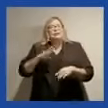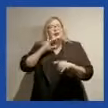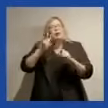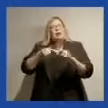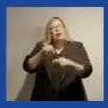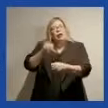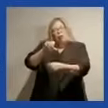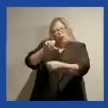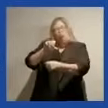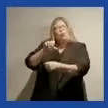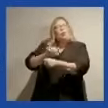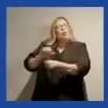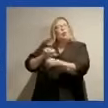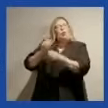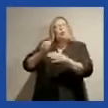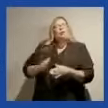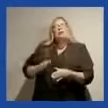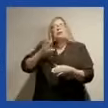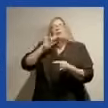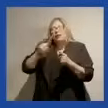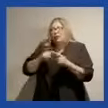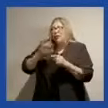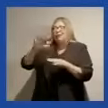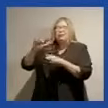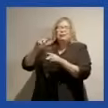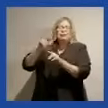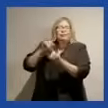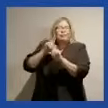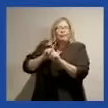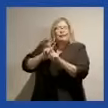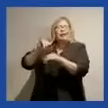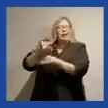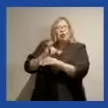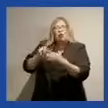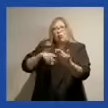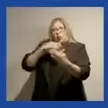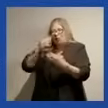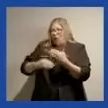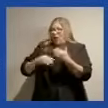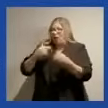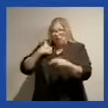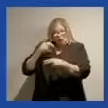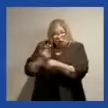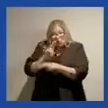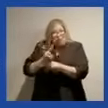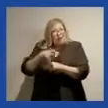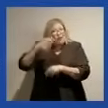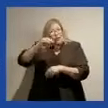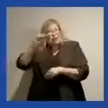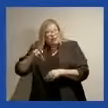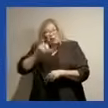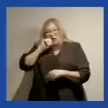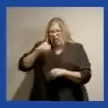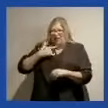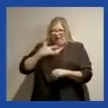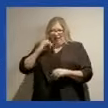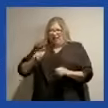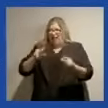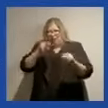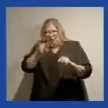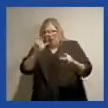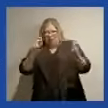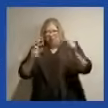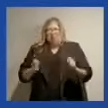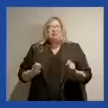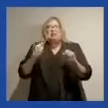programs, learning-aligned employment, what we're currently doing, what the utilization rate, we feel we can make some adjustments. Children, youth, and behavior,